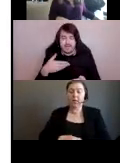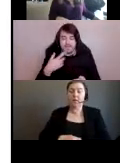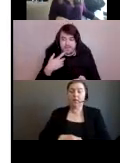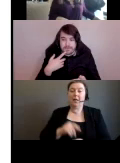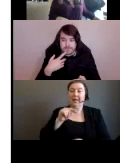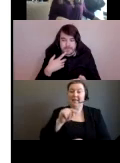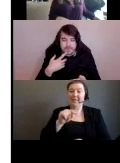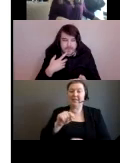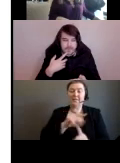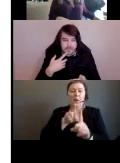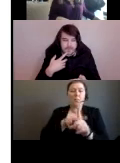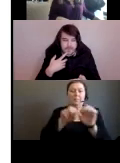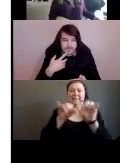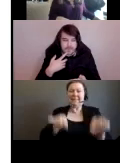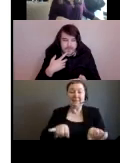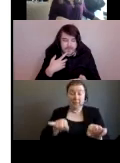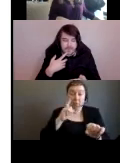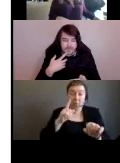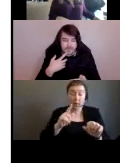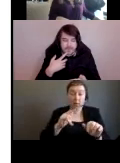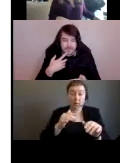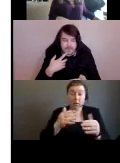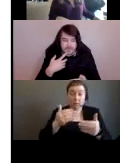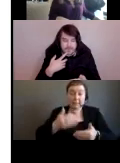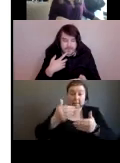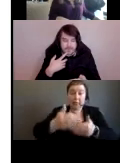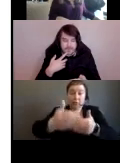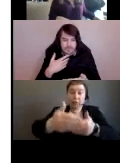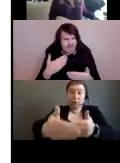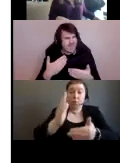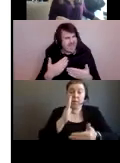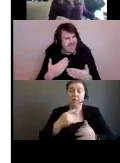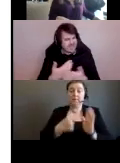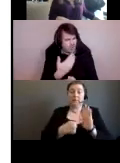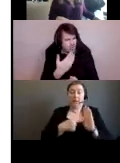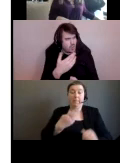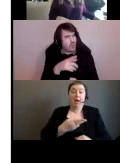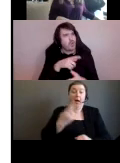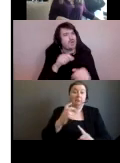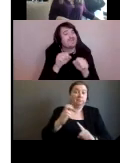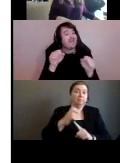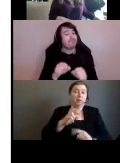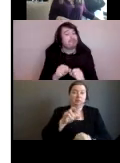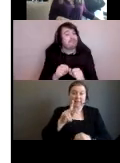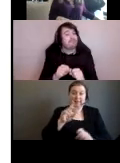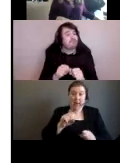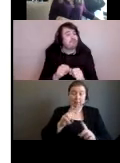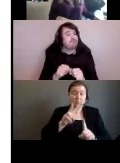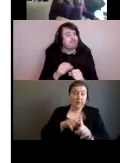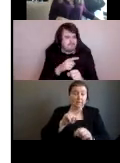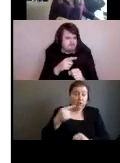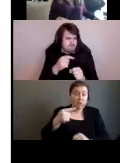appointment system? For example, highest risk can book appointments first, then high risk can book second,